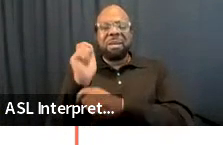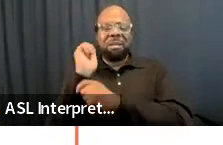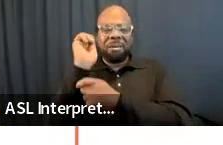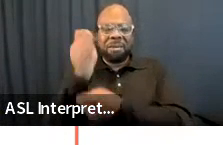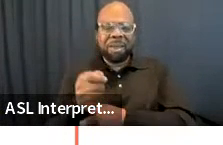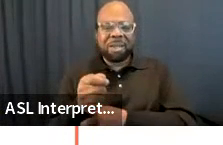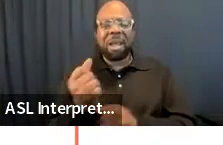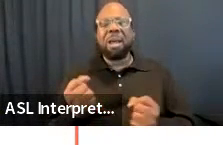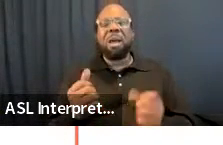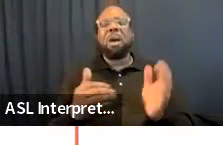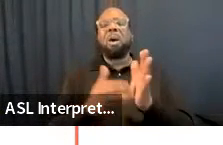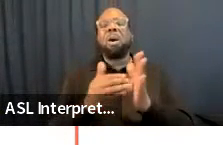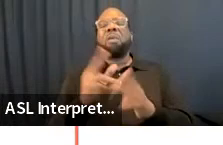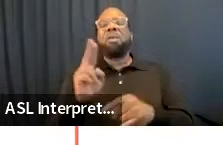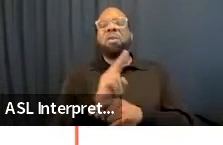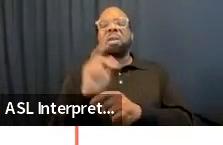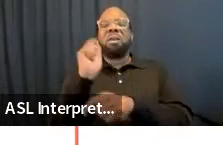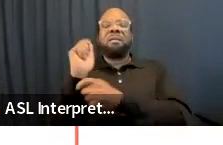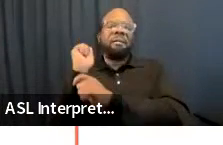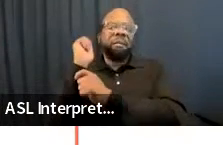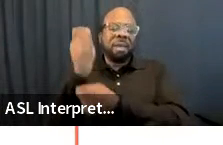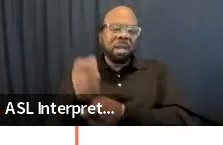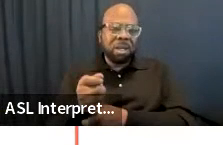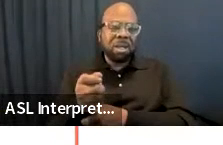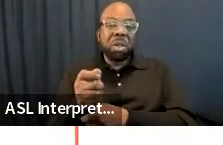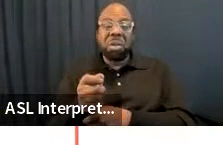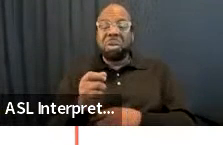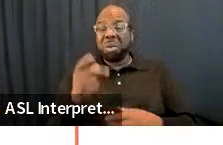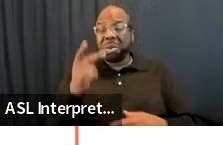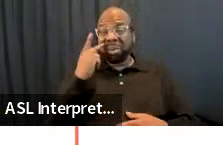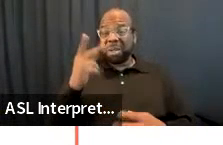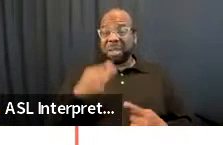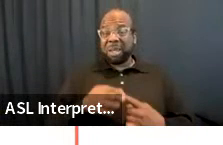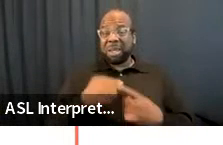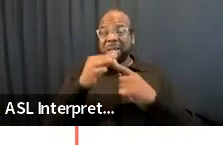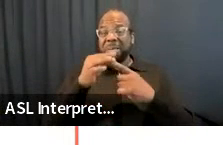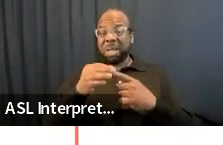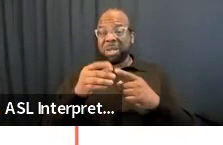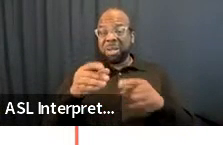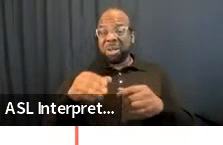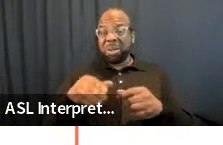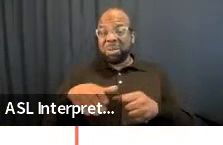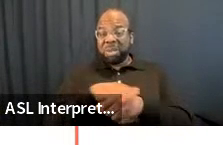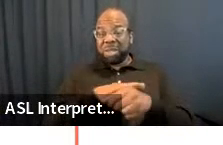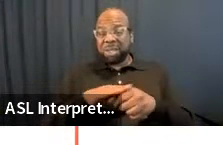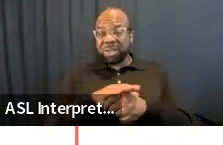fishing items, the stores. So have you looked at these special districts as well?